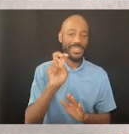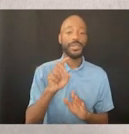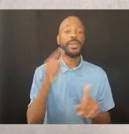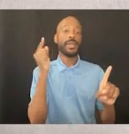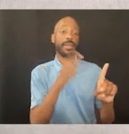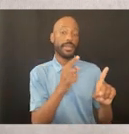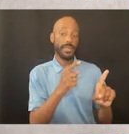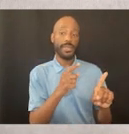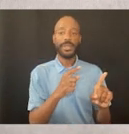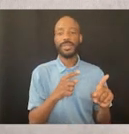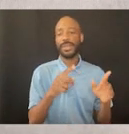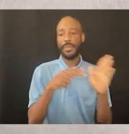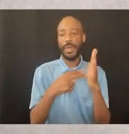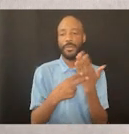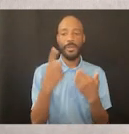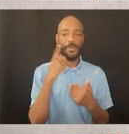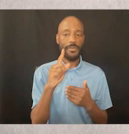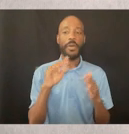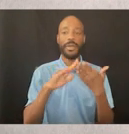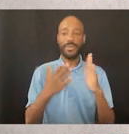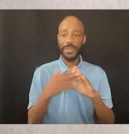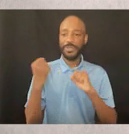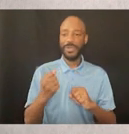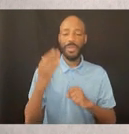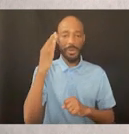strength, because the diverse components